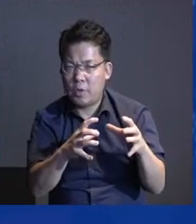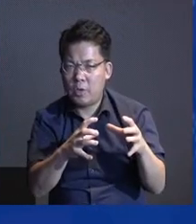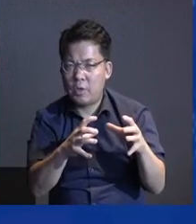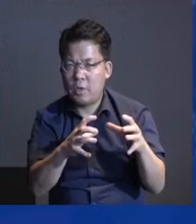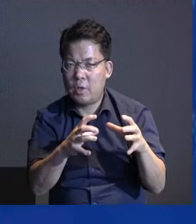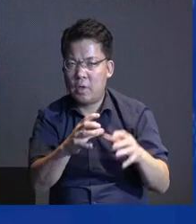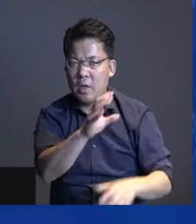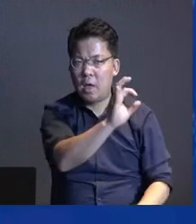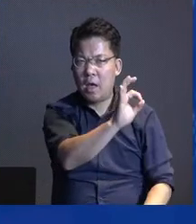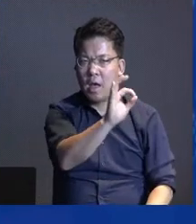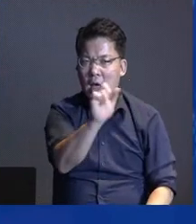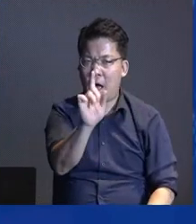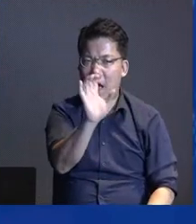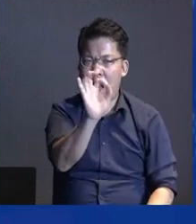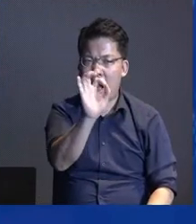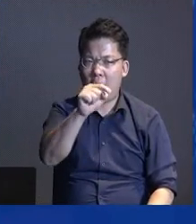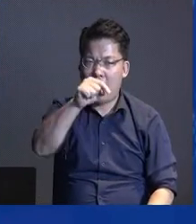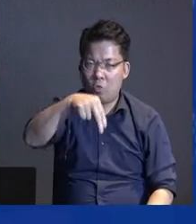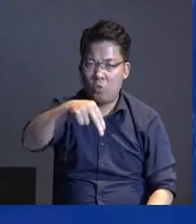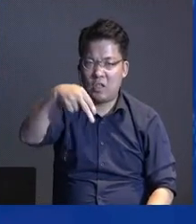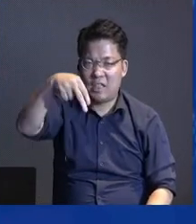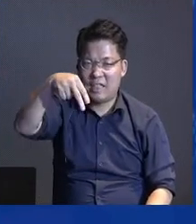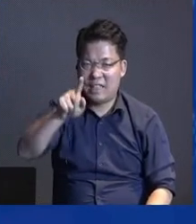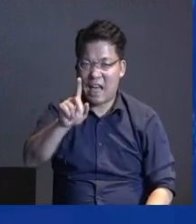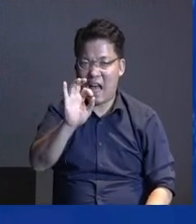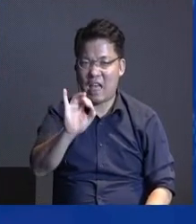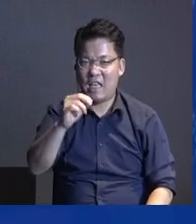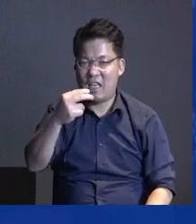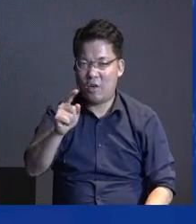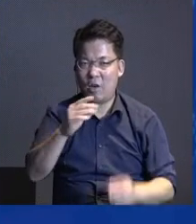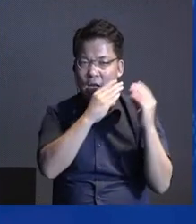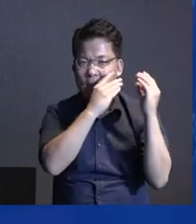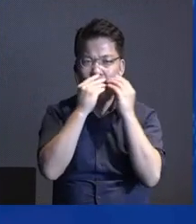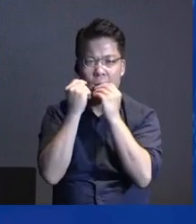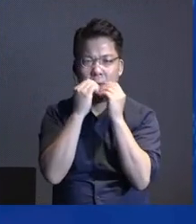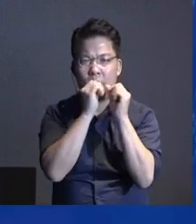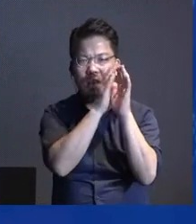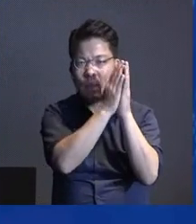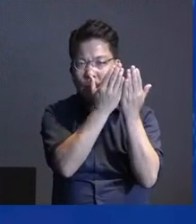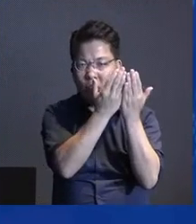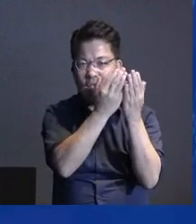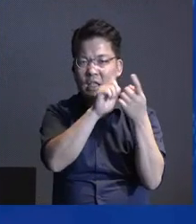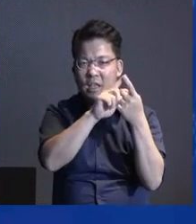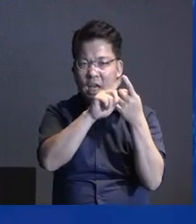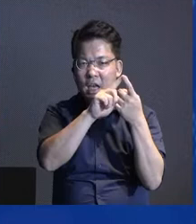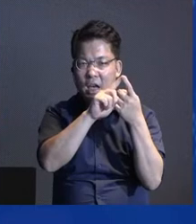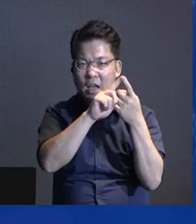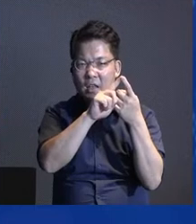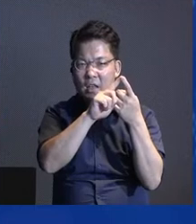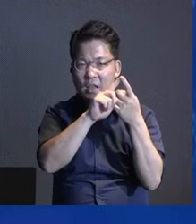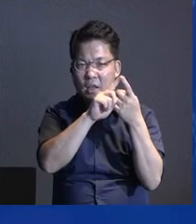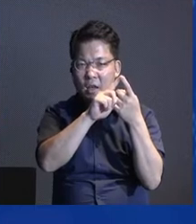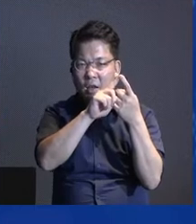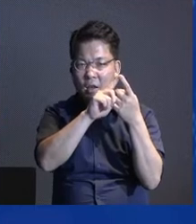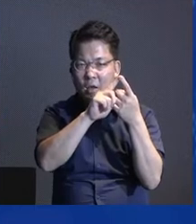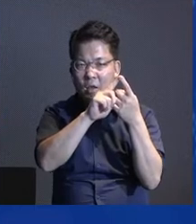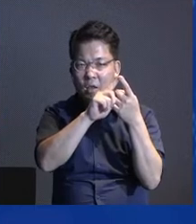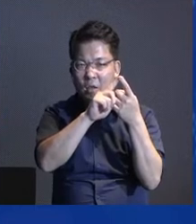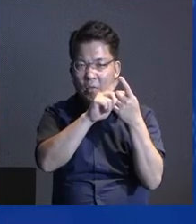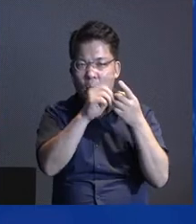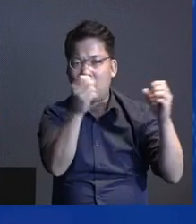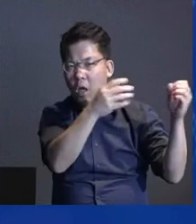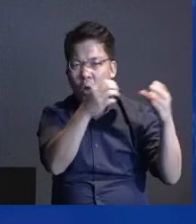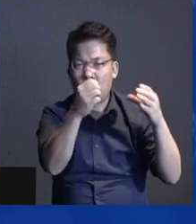their older learners, participants of the Third Age University, organized kind of an open air discussion